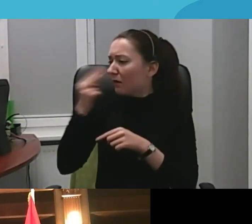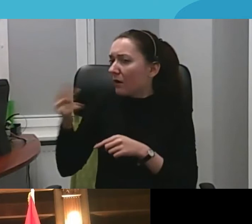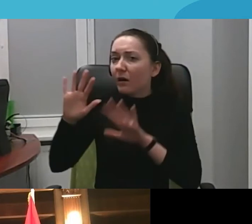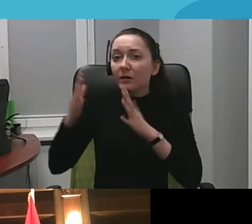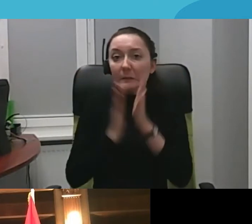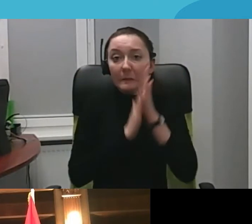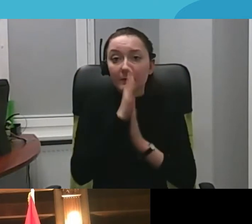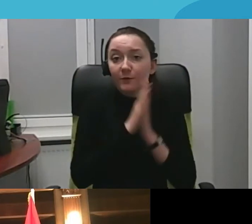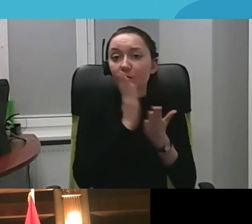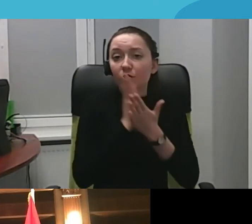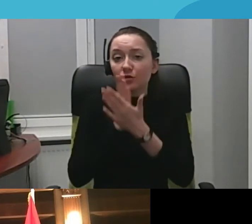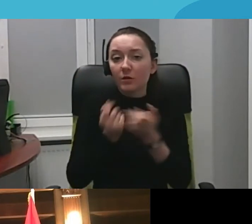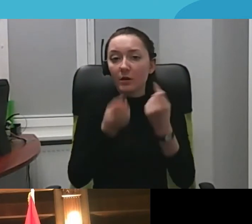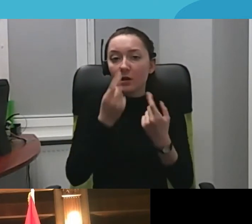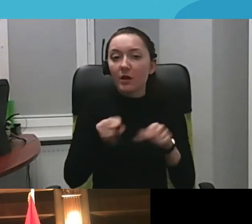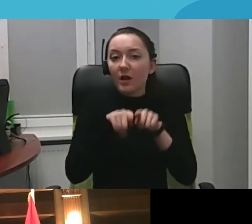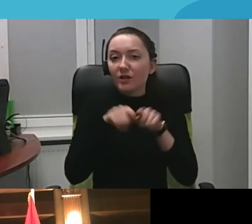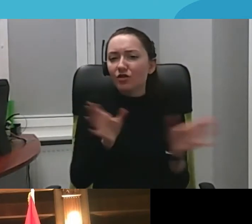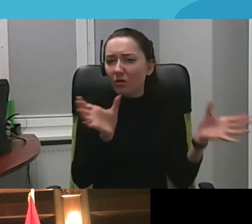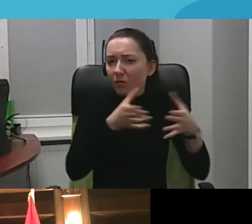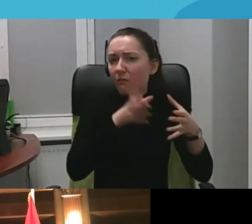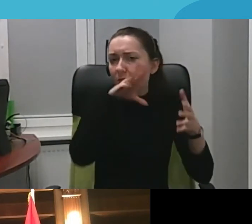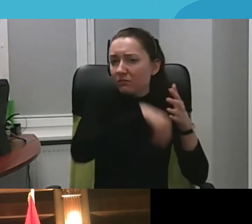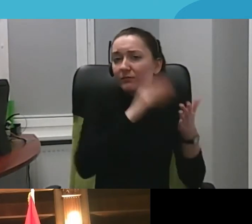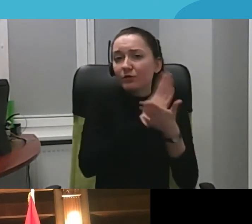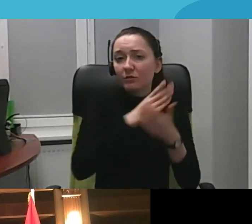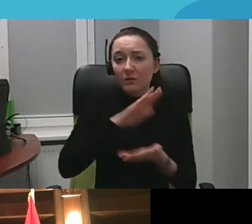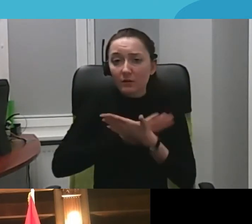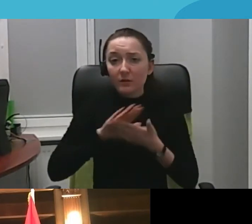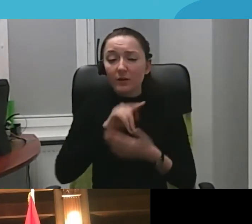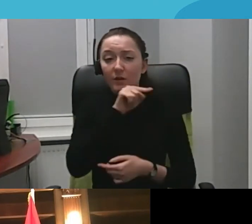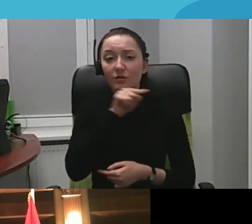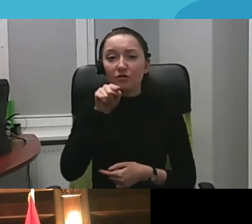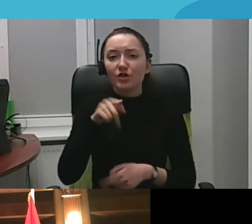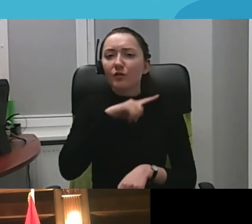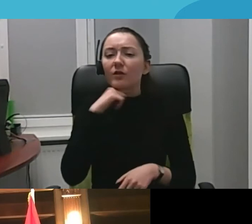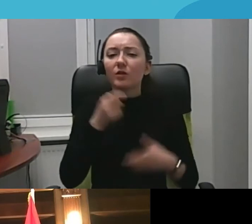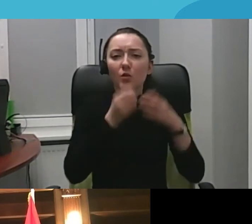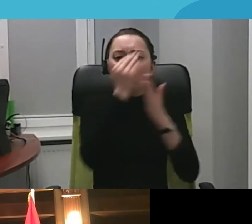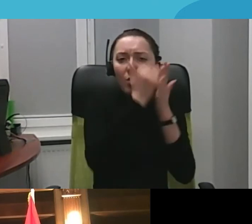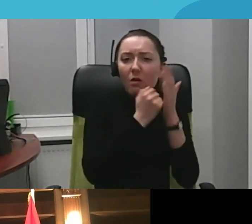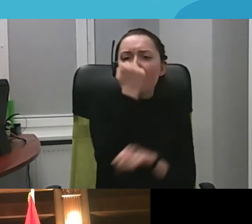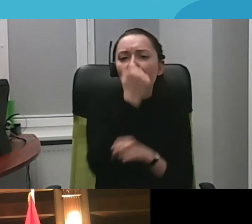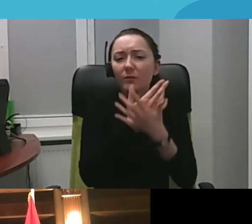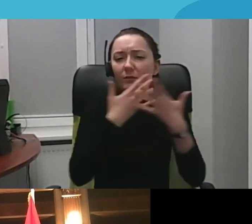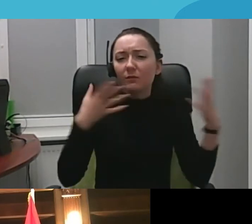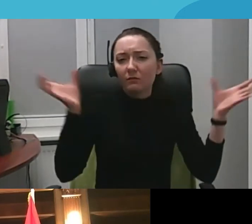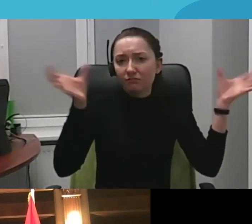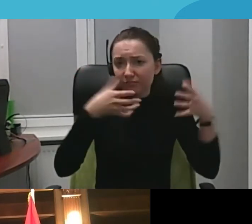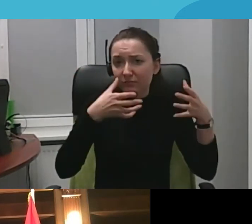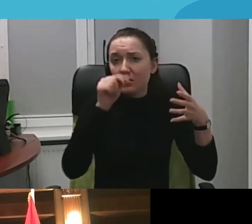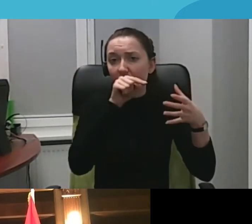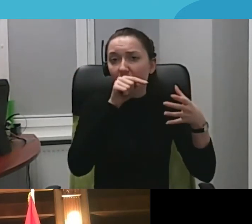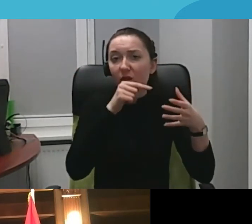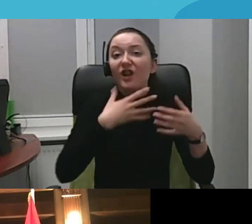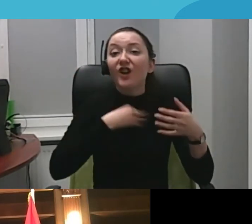large team back at headquarters, programmers, and we have a fantastic office in Vilnius with whom we work as well.